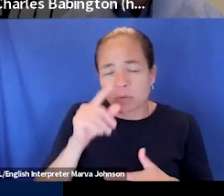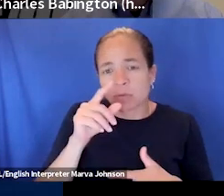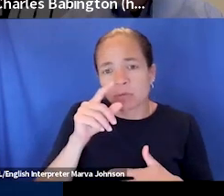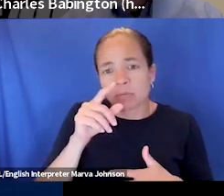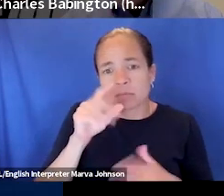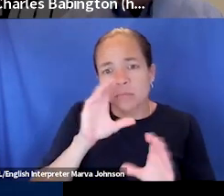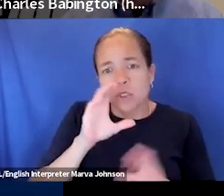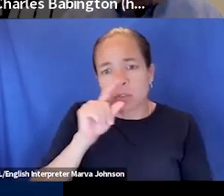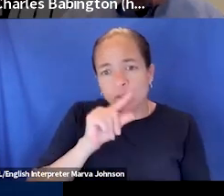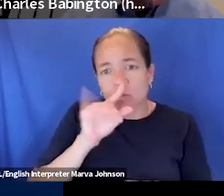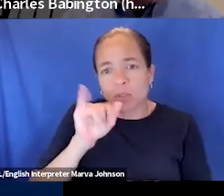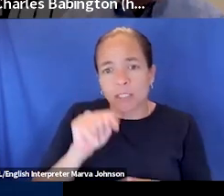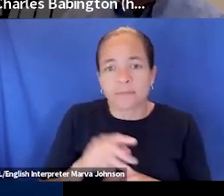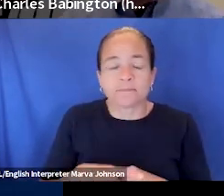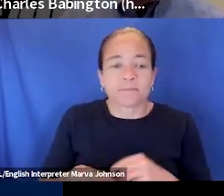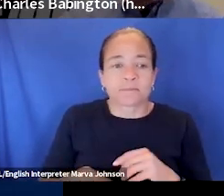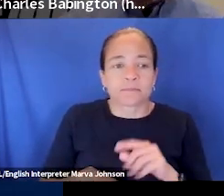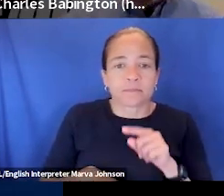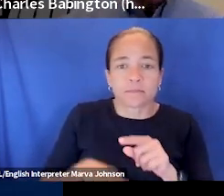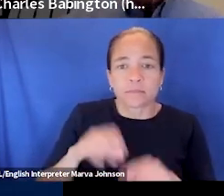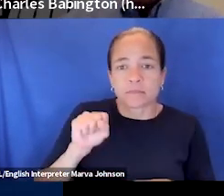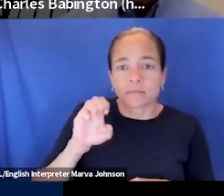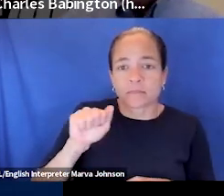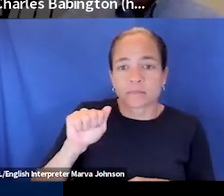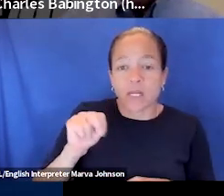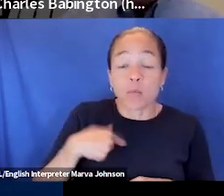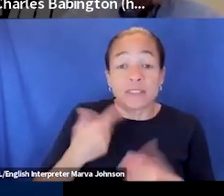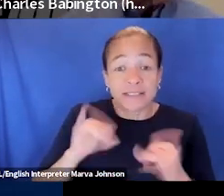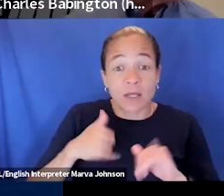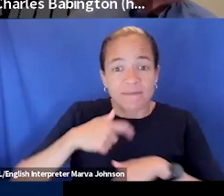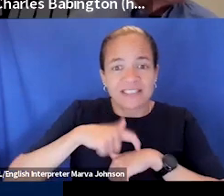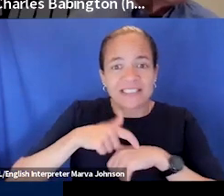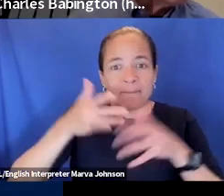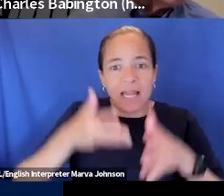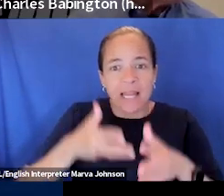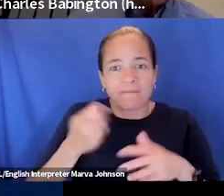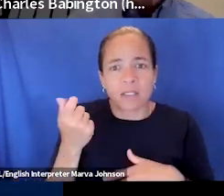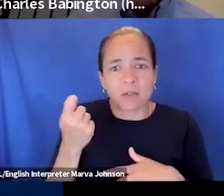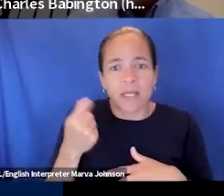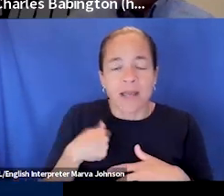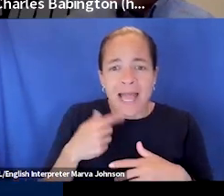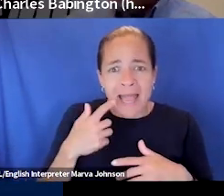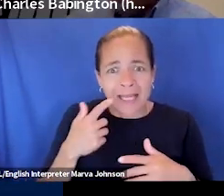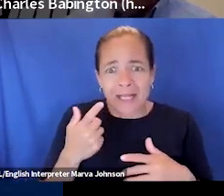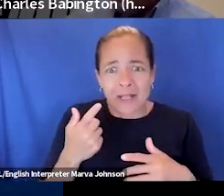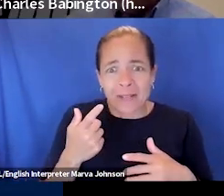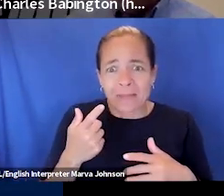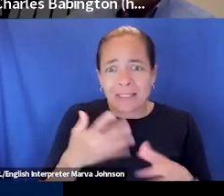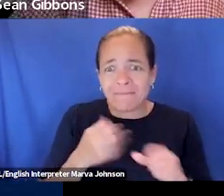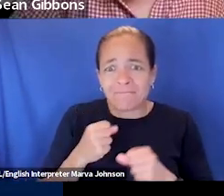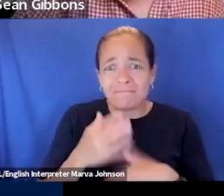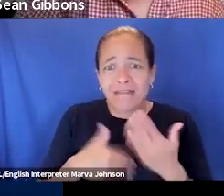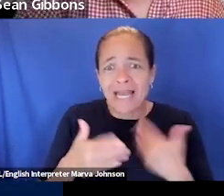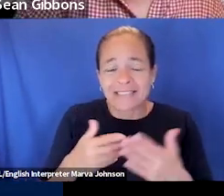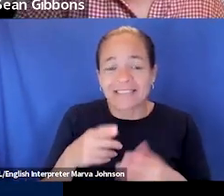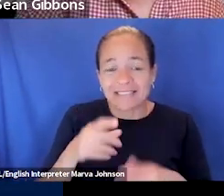So, Sean, maybe we still got a little time left. Maybe I raced it faster than I should have. But you did. We got